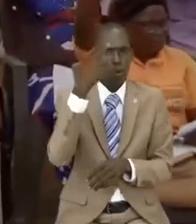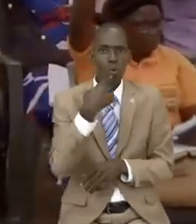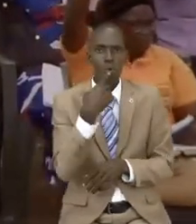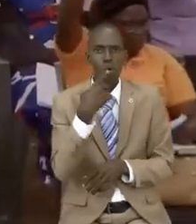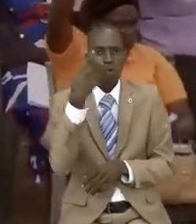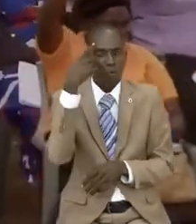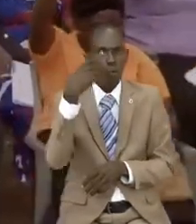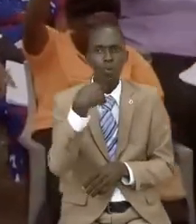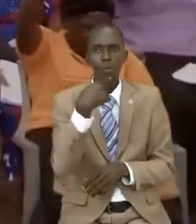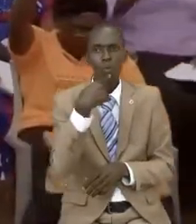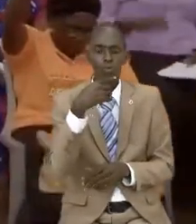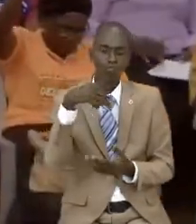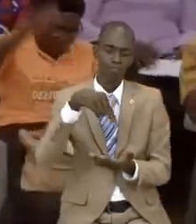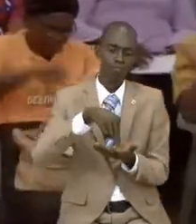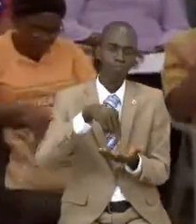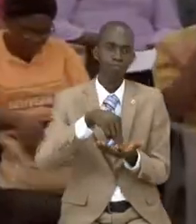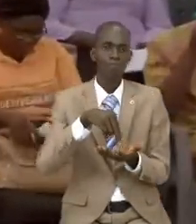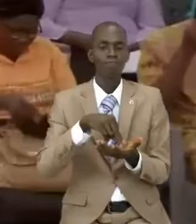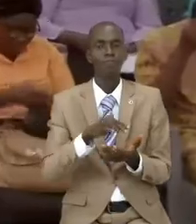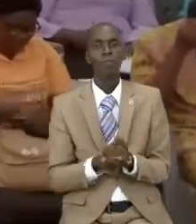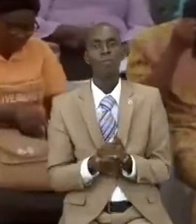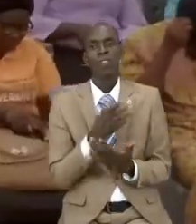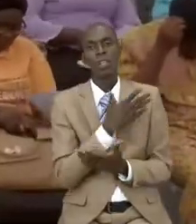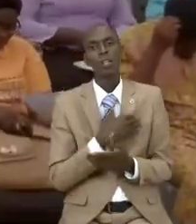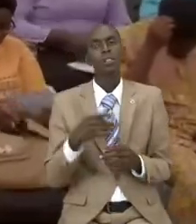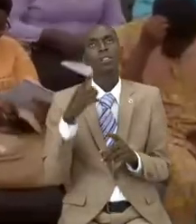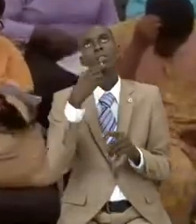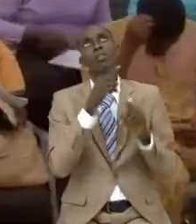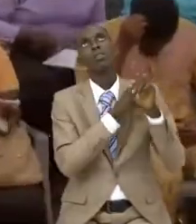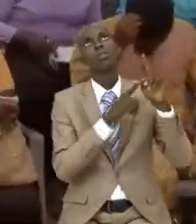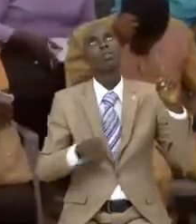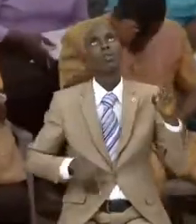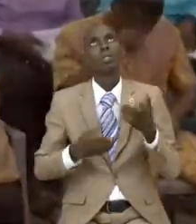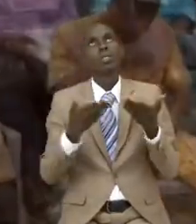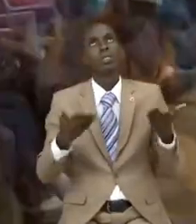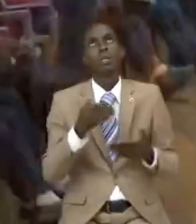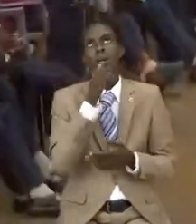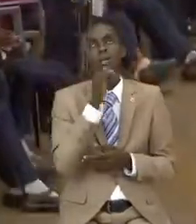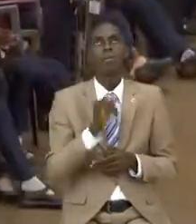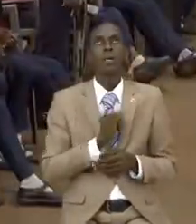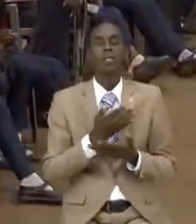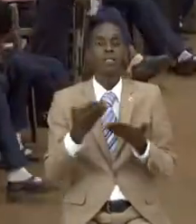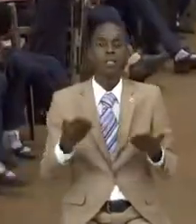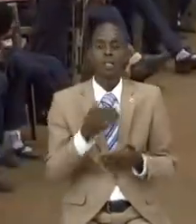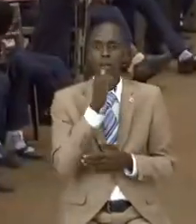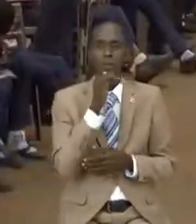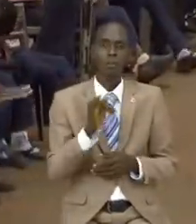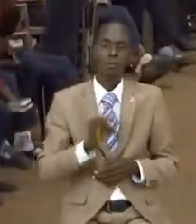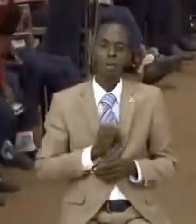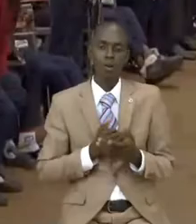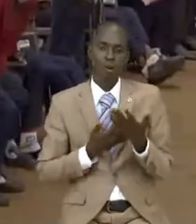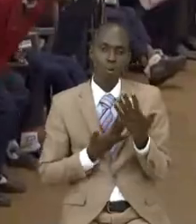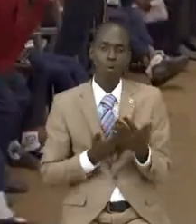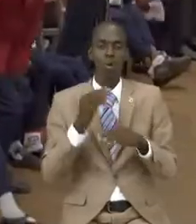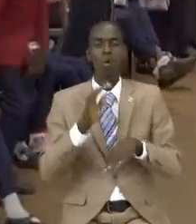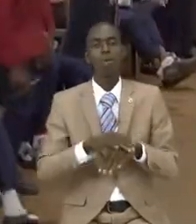is she there? Why don't you rise up and say, Lord, here am I. Here am I. Here am I. Wait on the